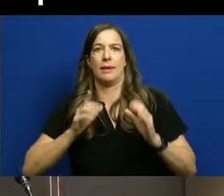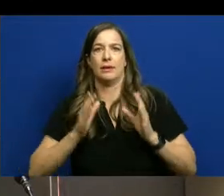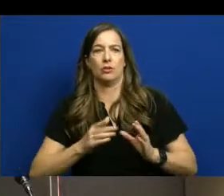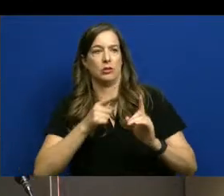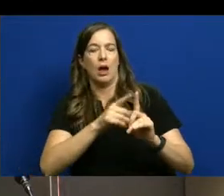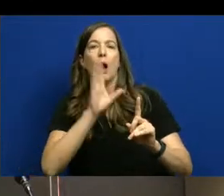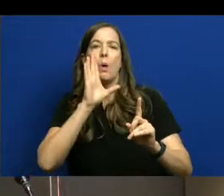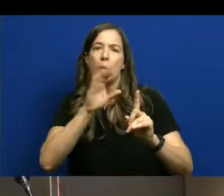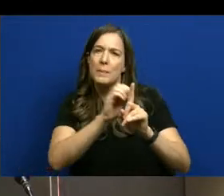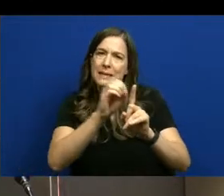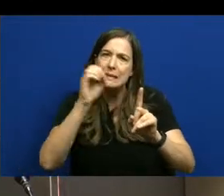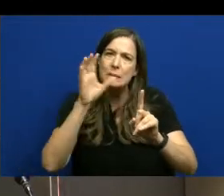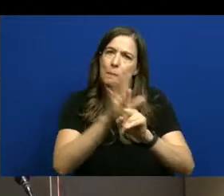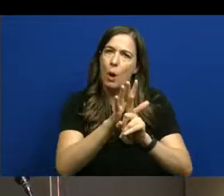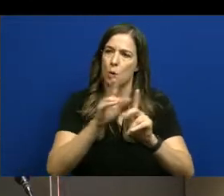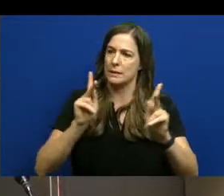deaf and hard of hearing. This is a person who pushes for change